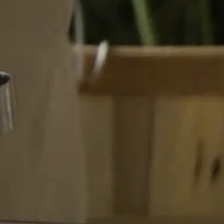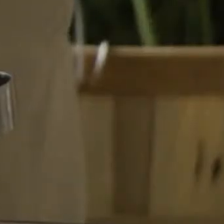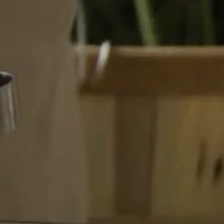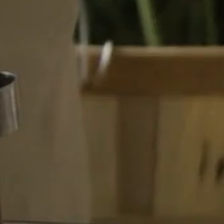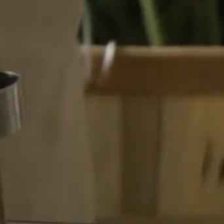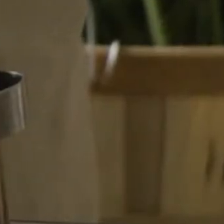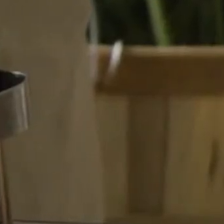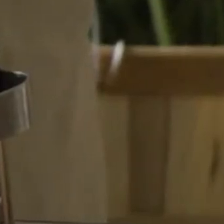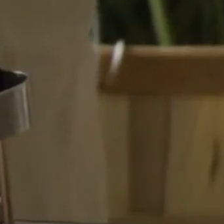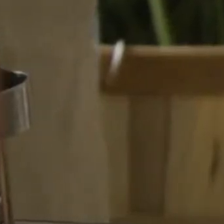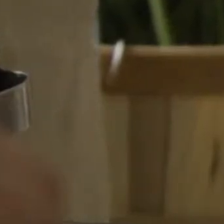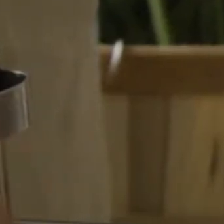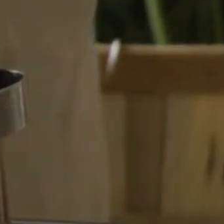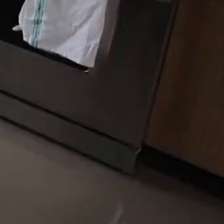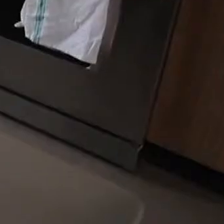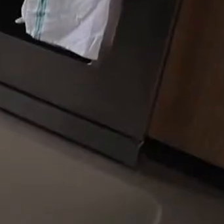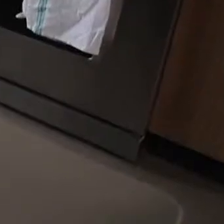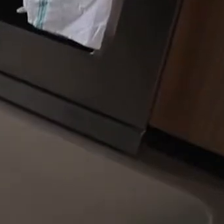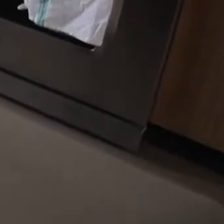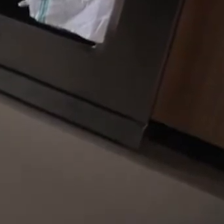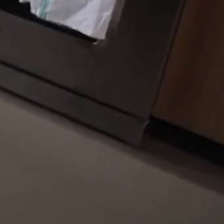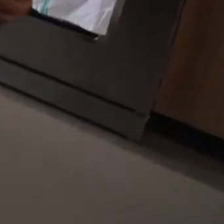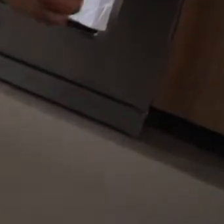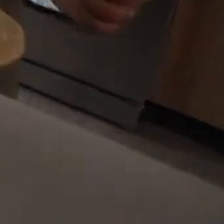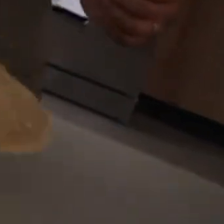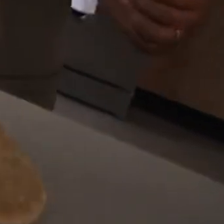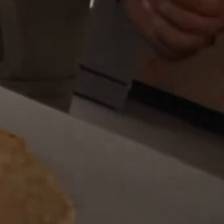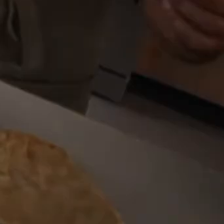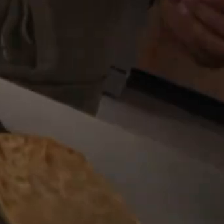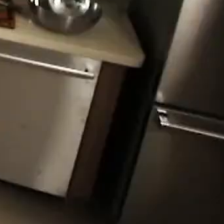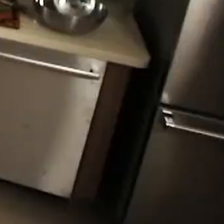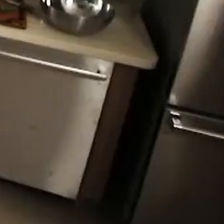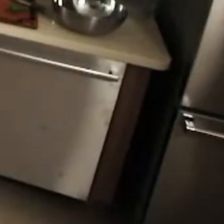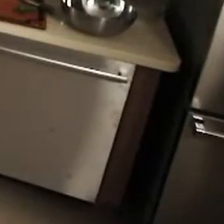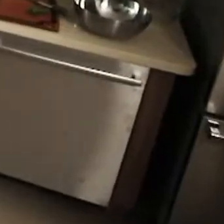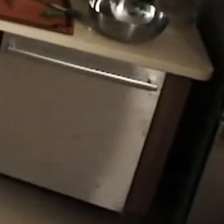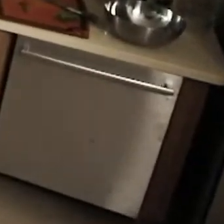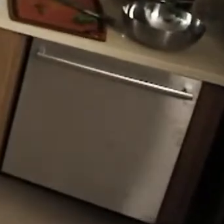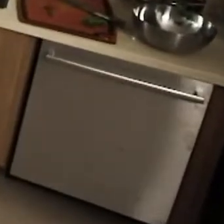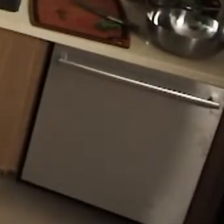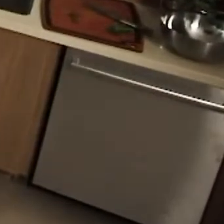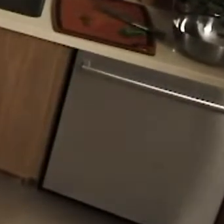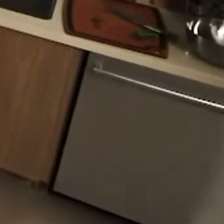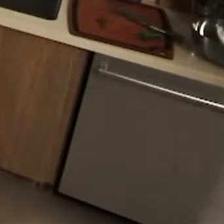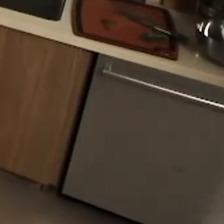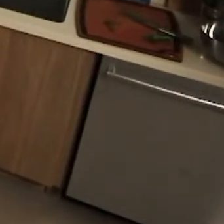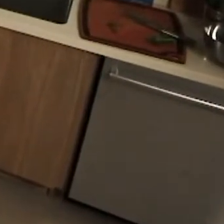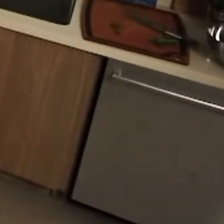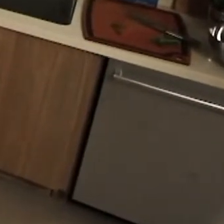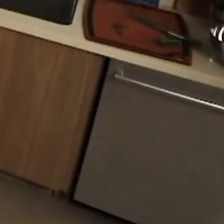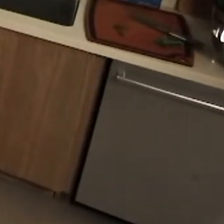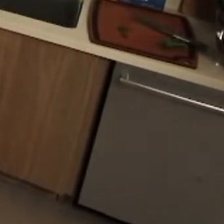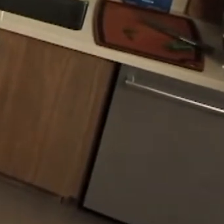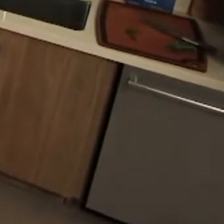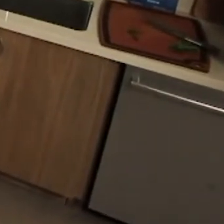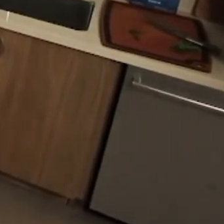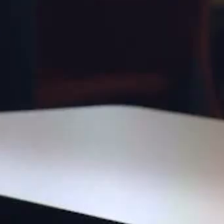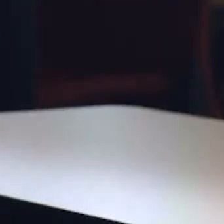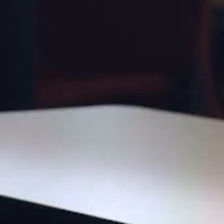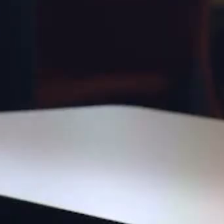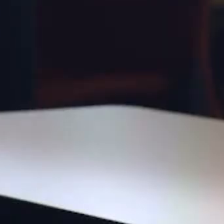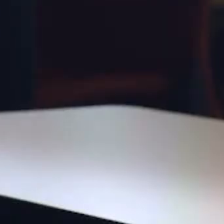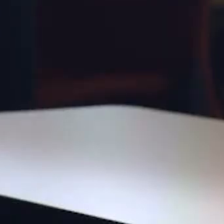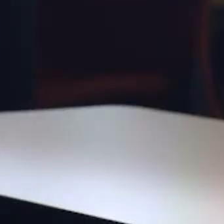which combine experiential education and then the traditional didactic education. One of the really important components